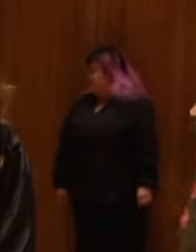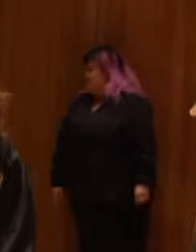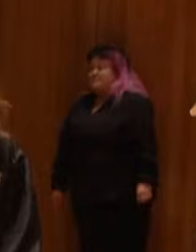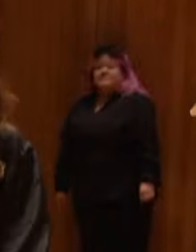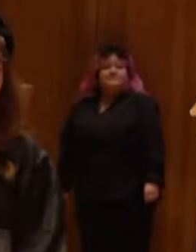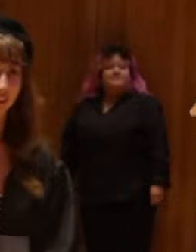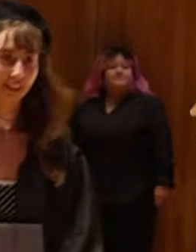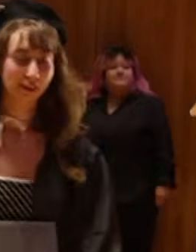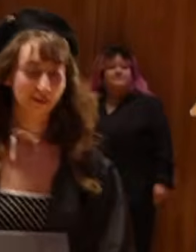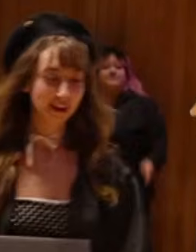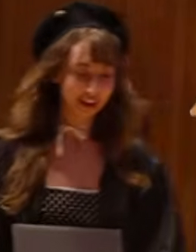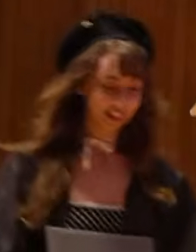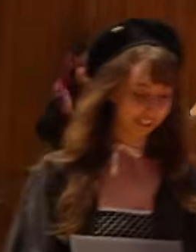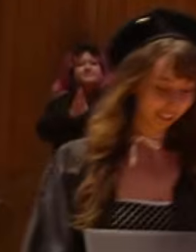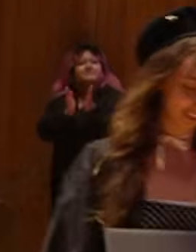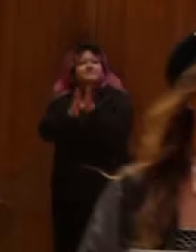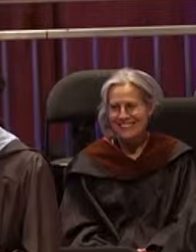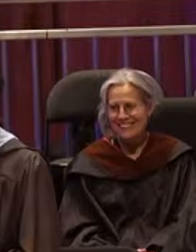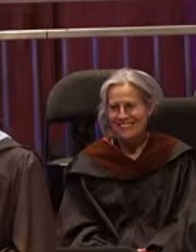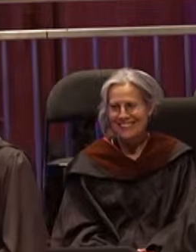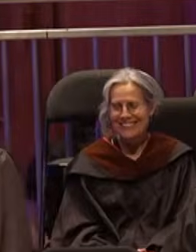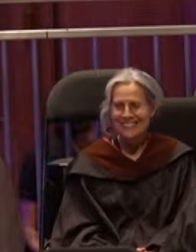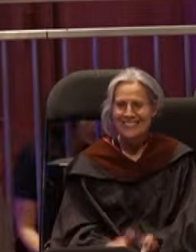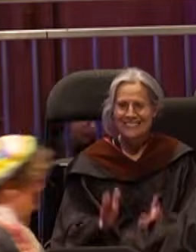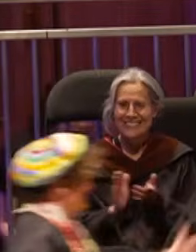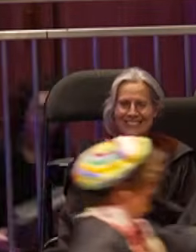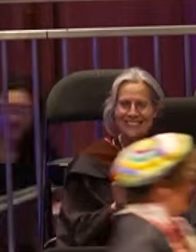Kate Van Leuven, magna cum laude.